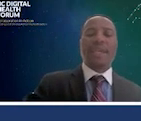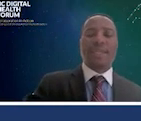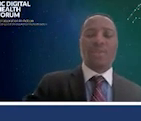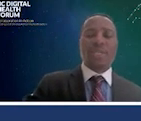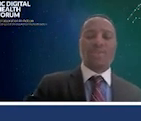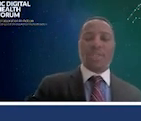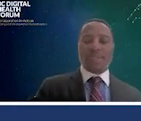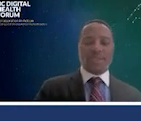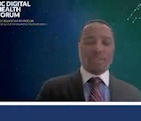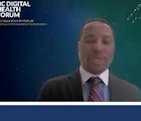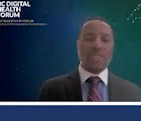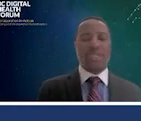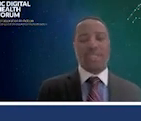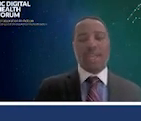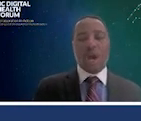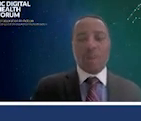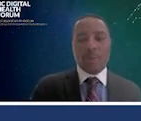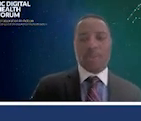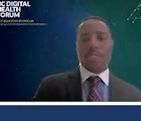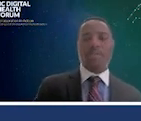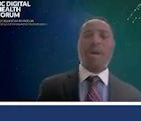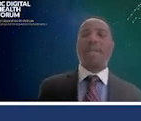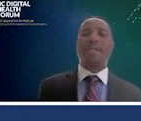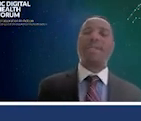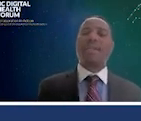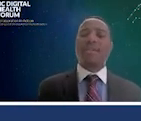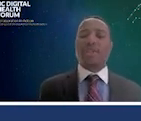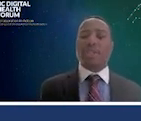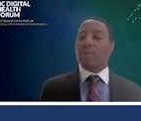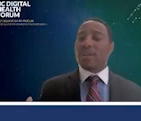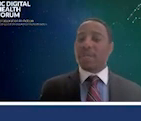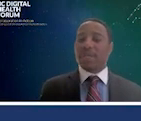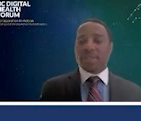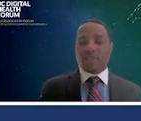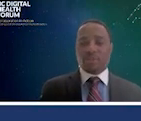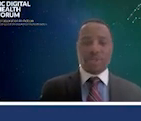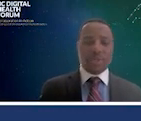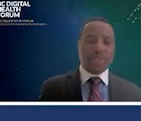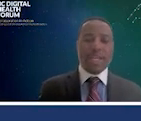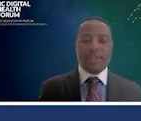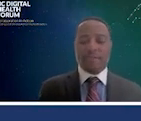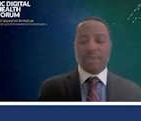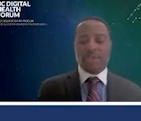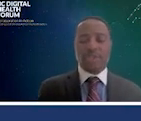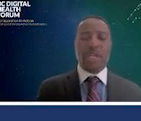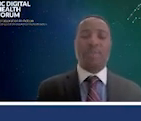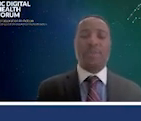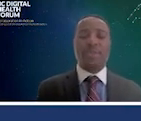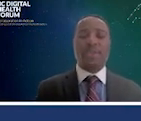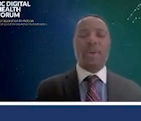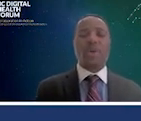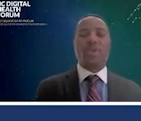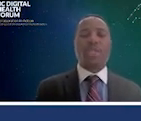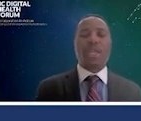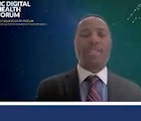their interest to attach new patient, uploading panel, so that we can begin to build that information to help